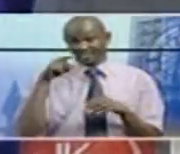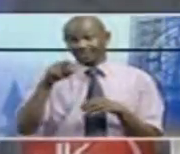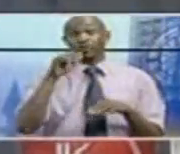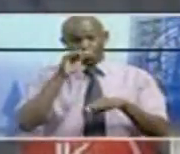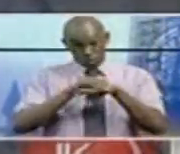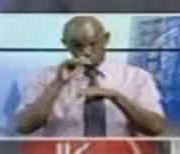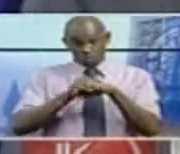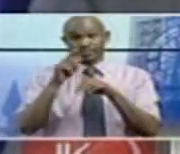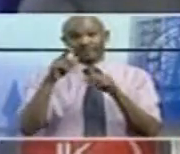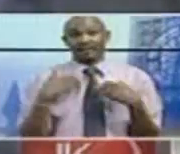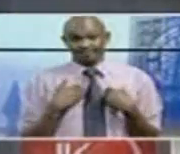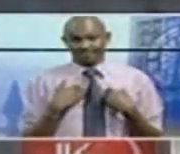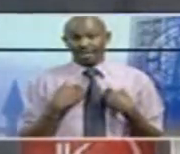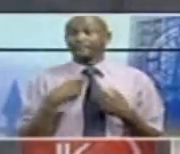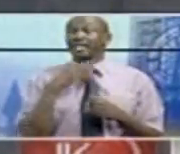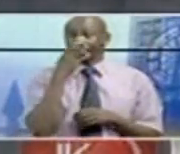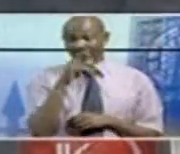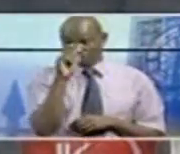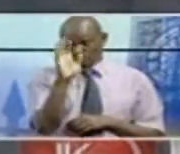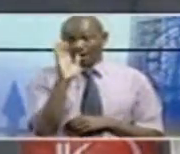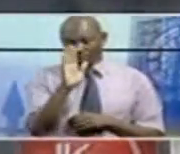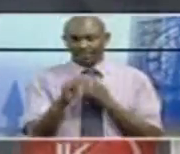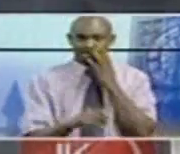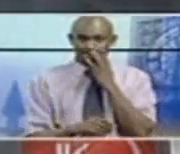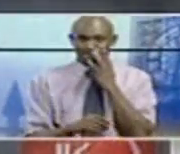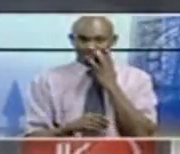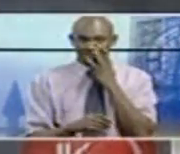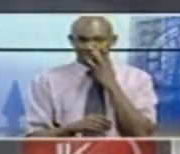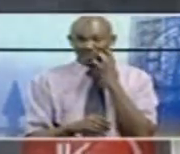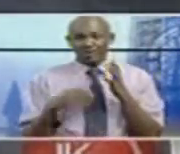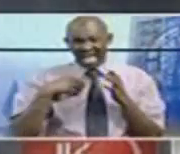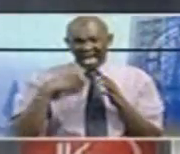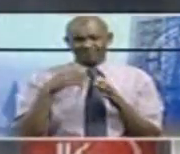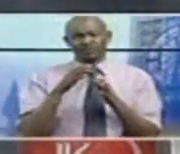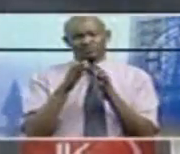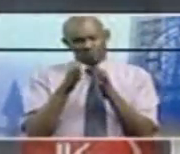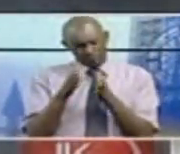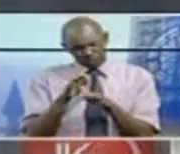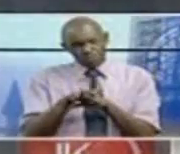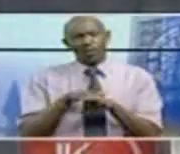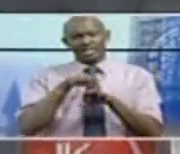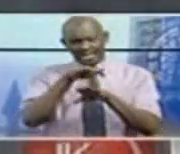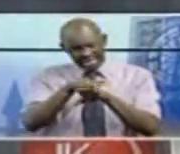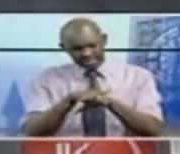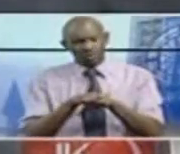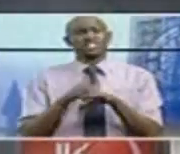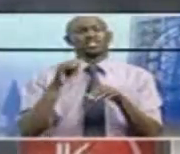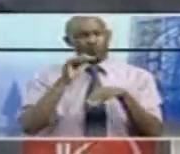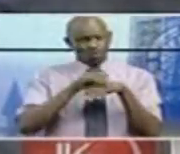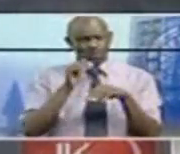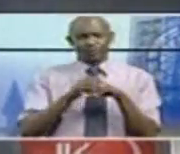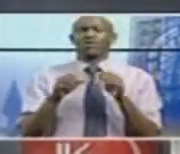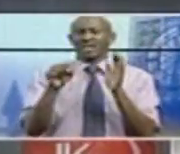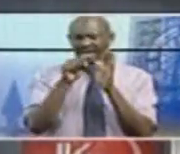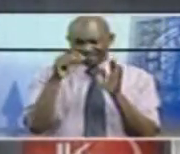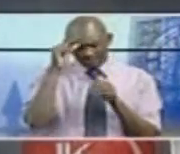have on the floor of the House. Answer my question. Now, I'm answering question that moderation is important for management of state